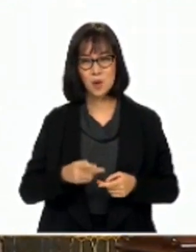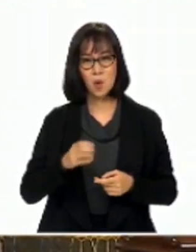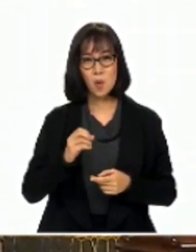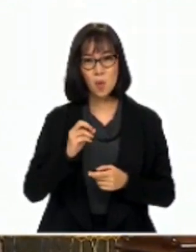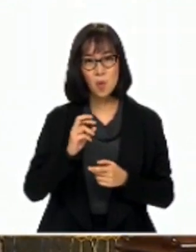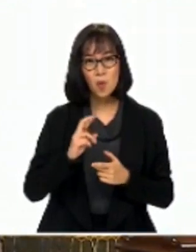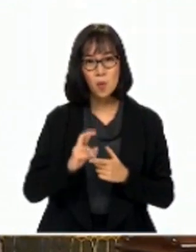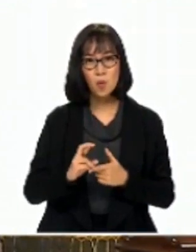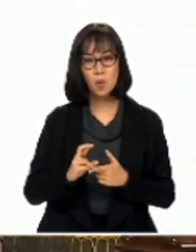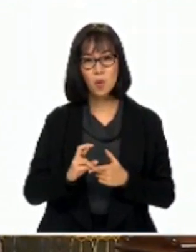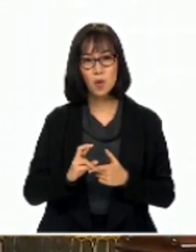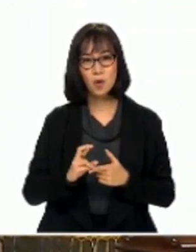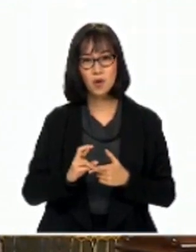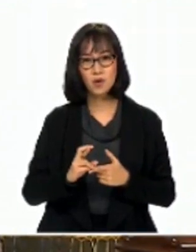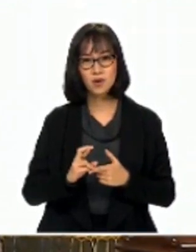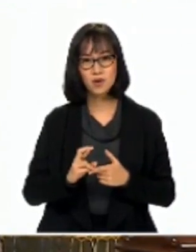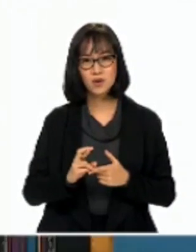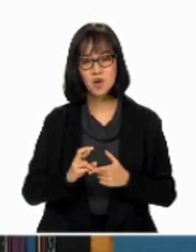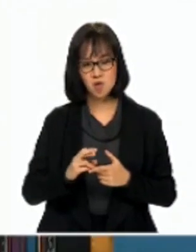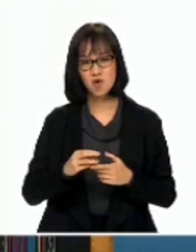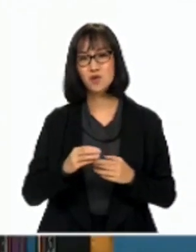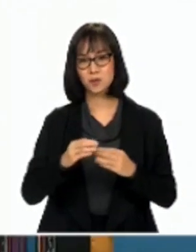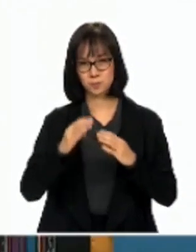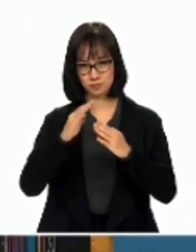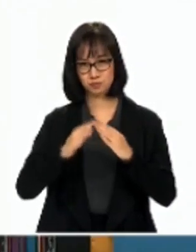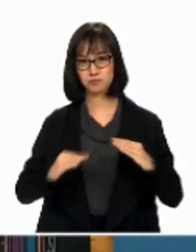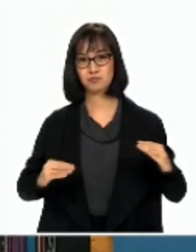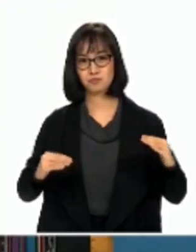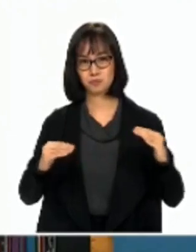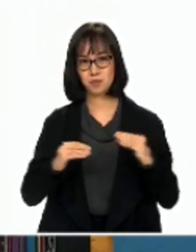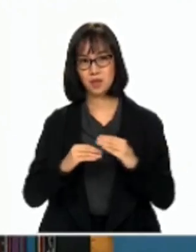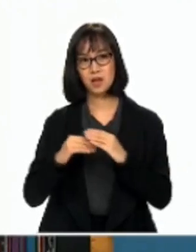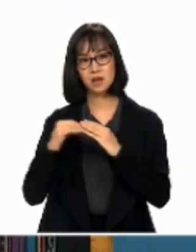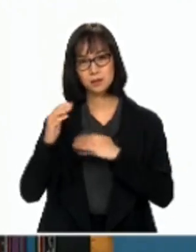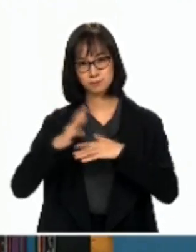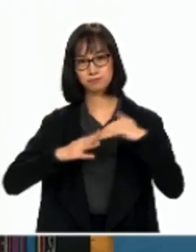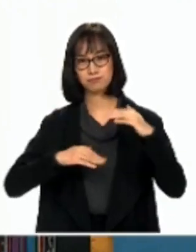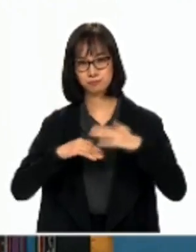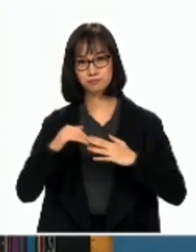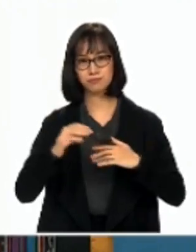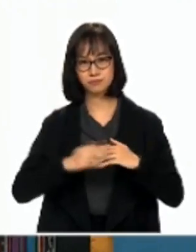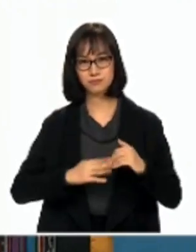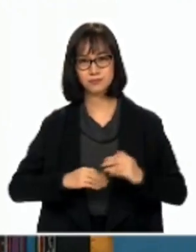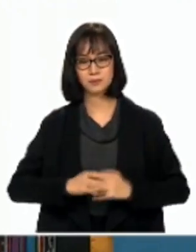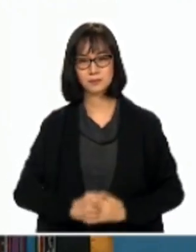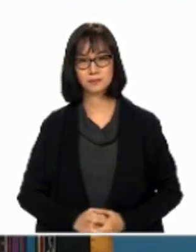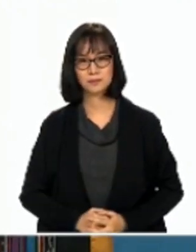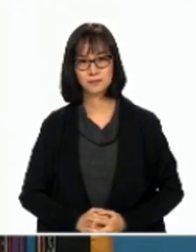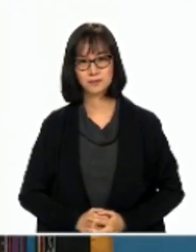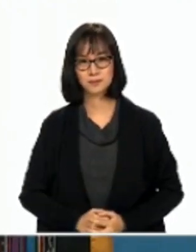in the comfort of their homes.